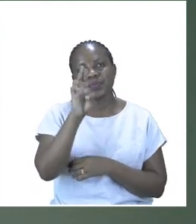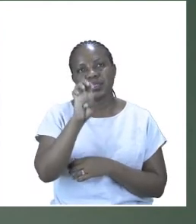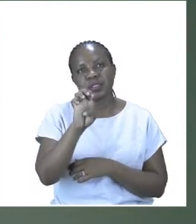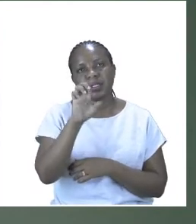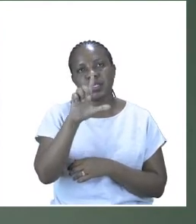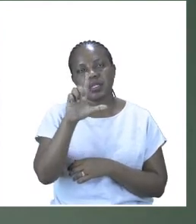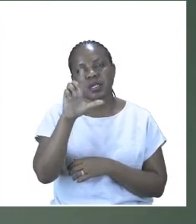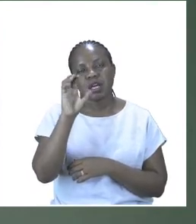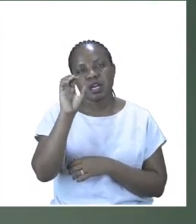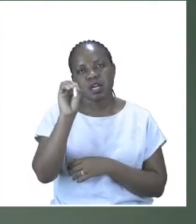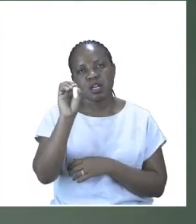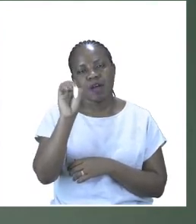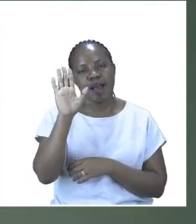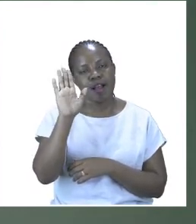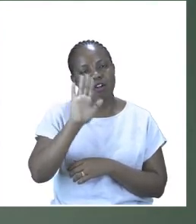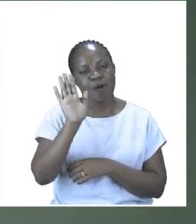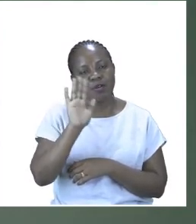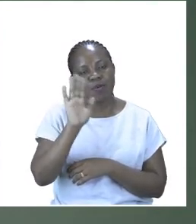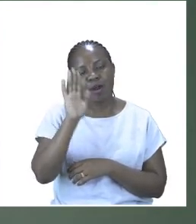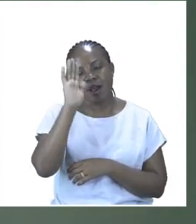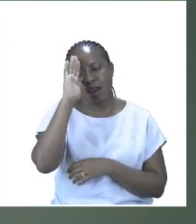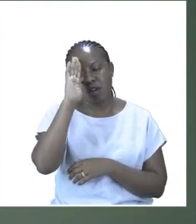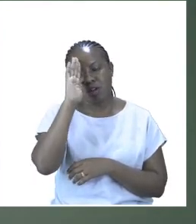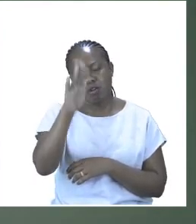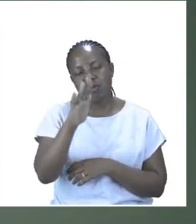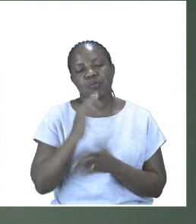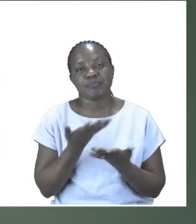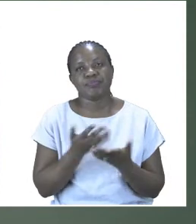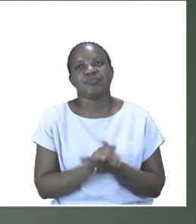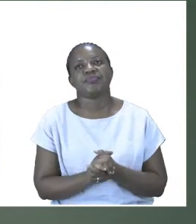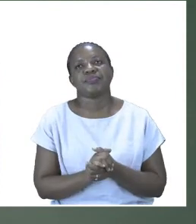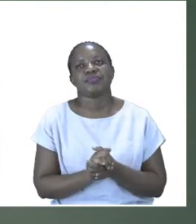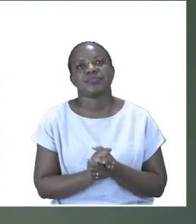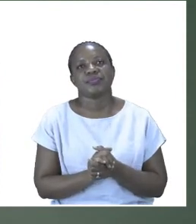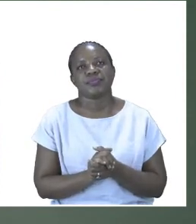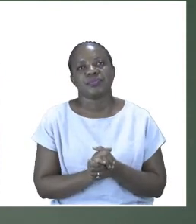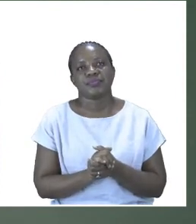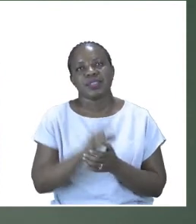say hello, our hand is waving. Everybody, can you greet me?